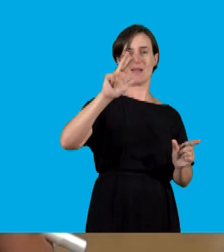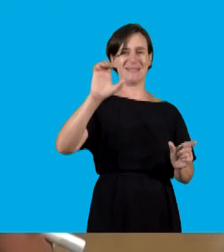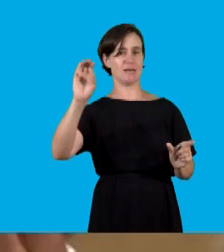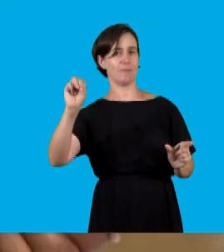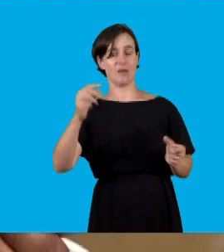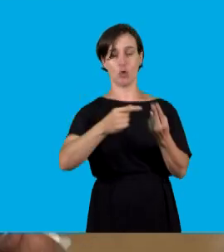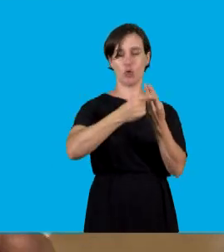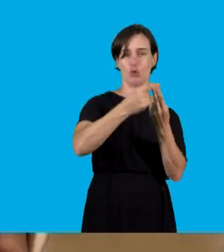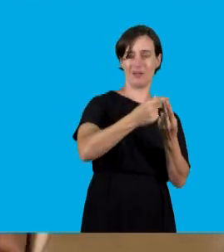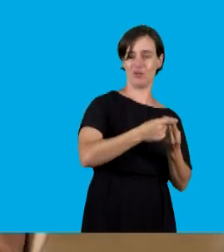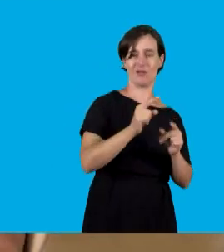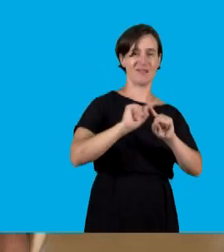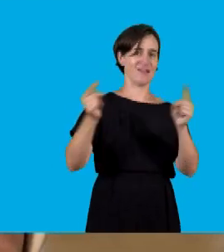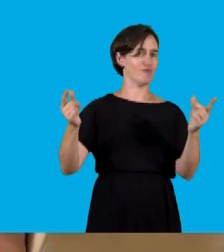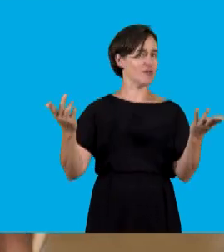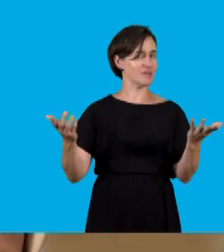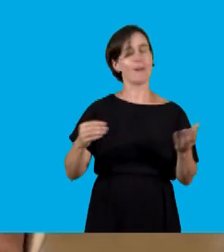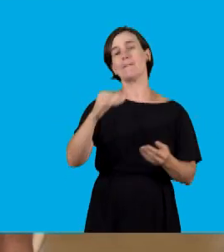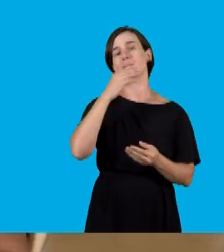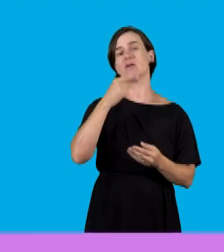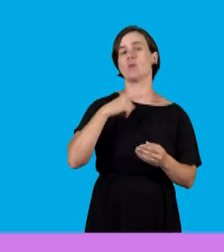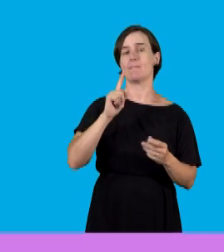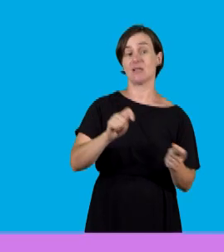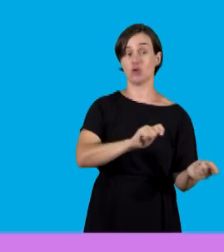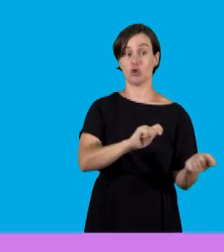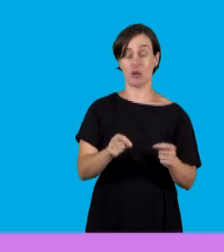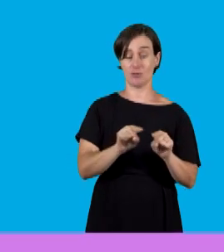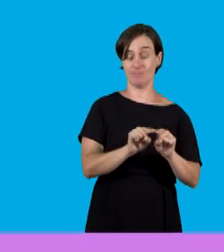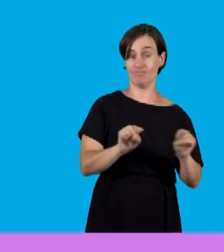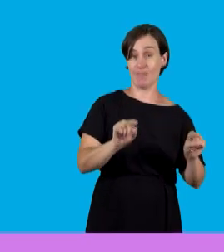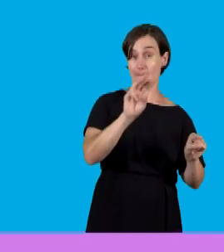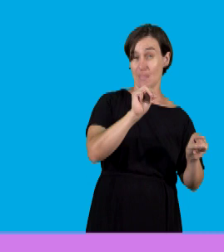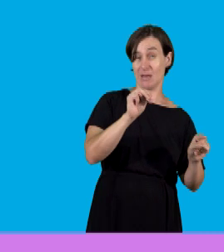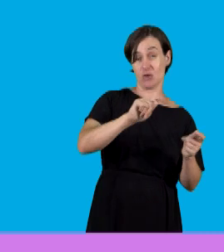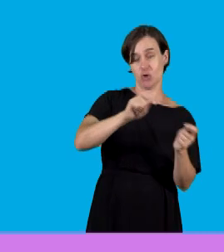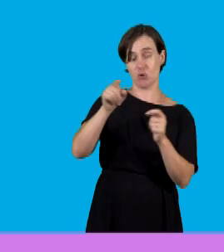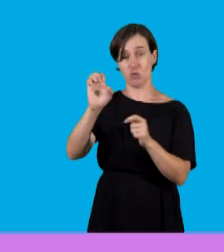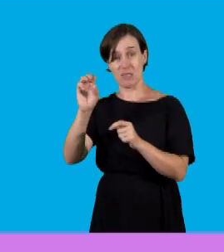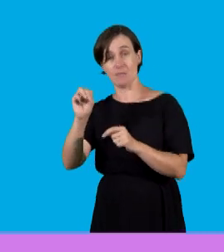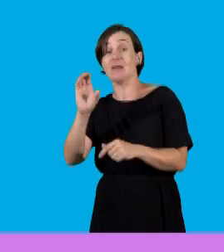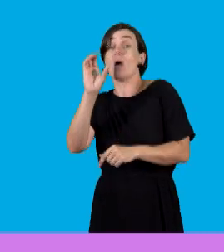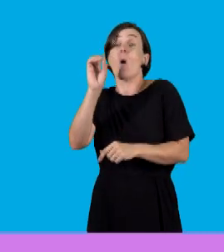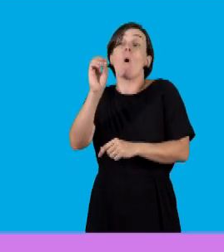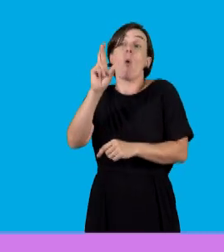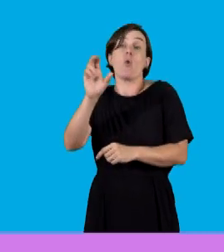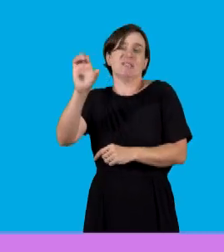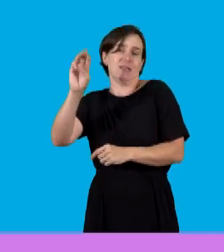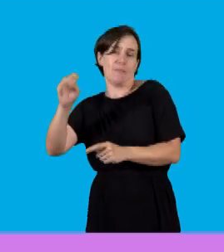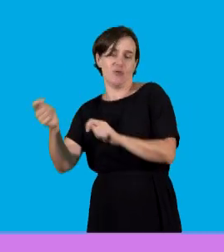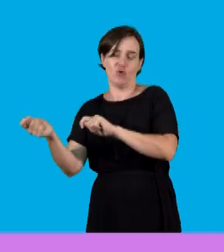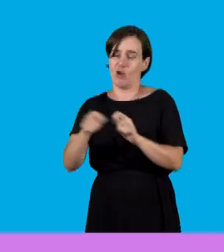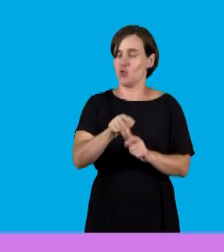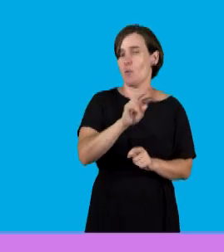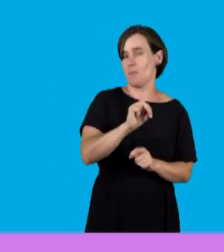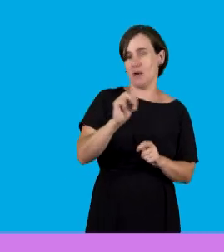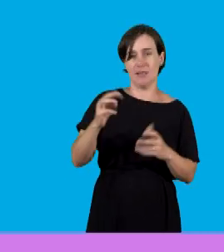the same. So what must we do? We must convert the bar length to centimeters, or we can convert the measured